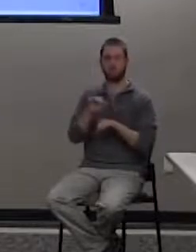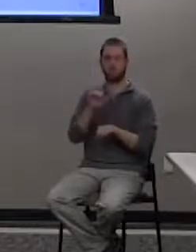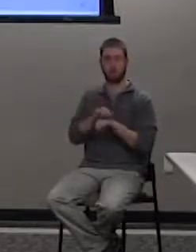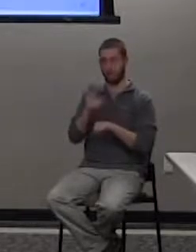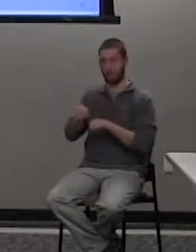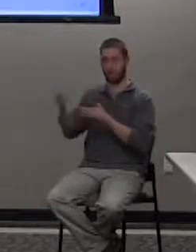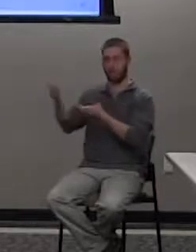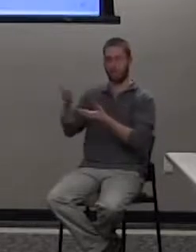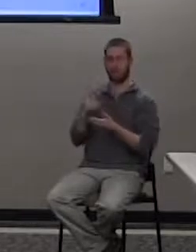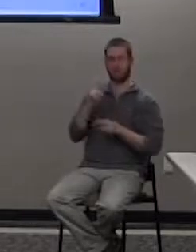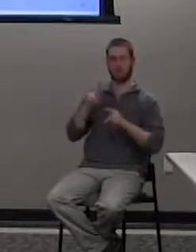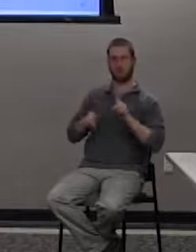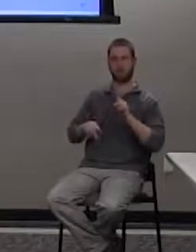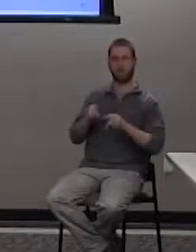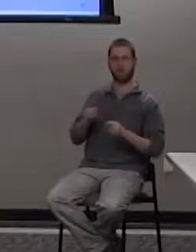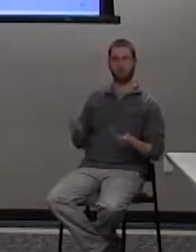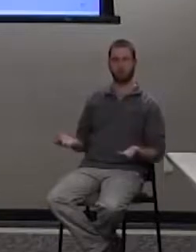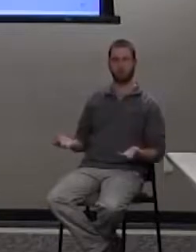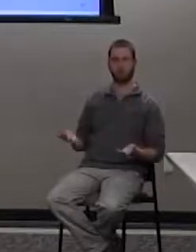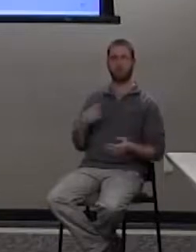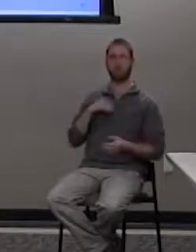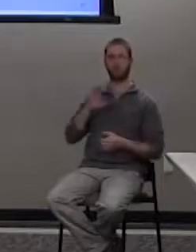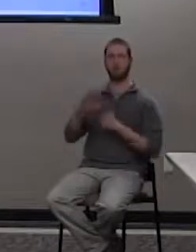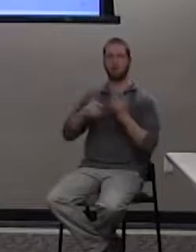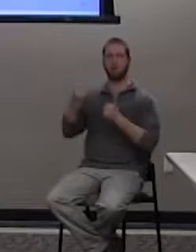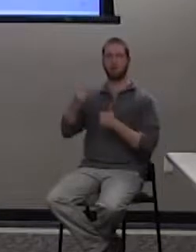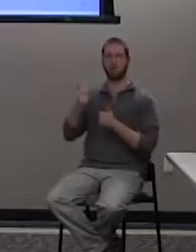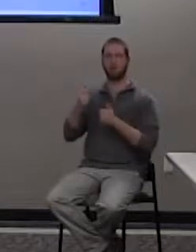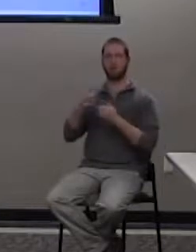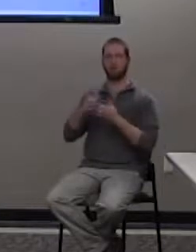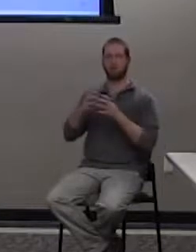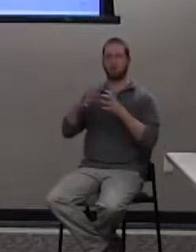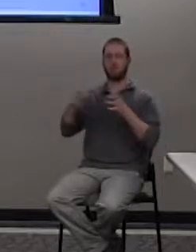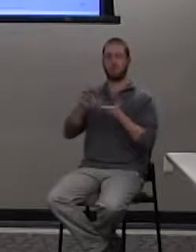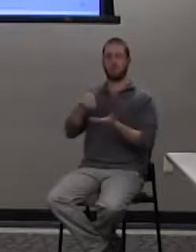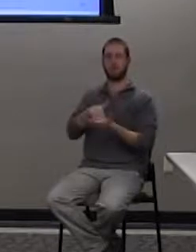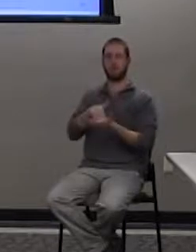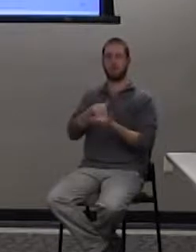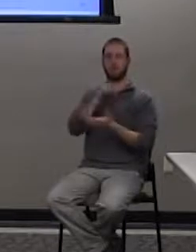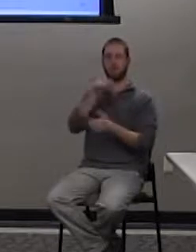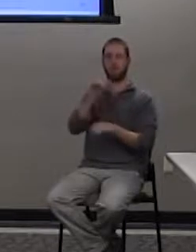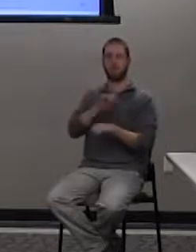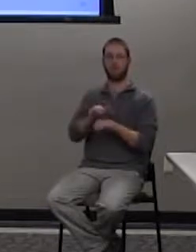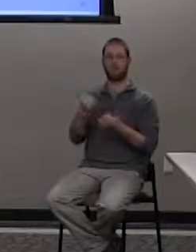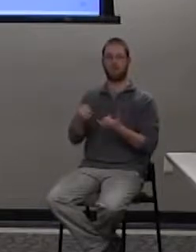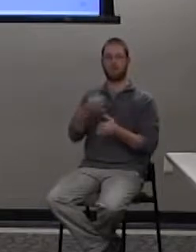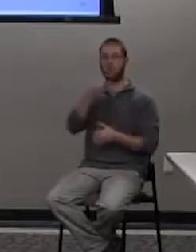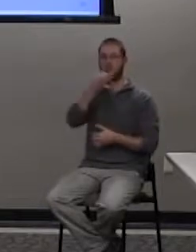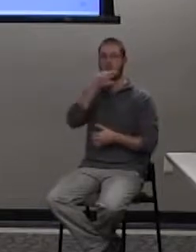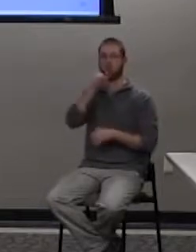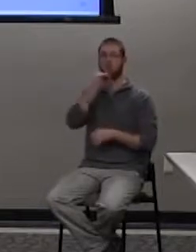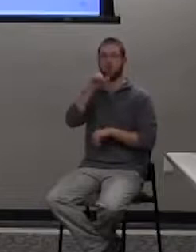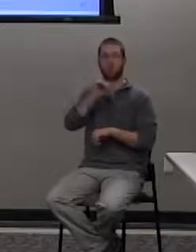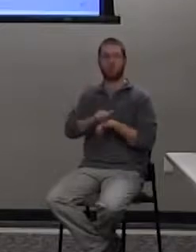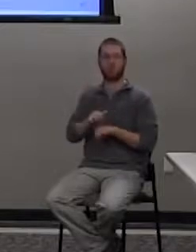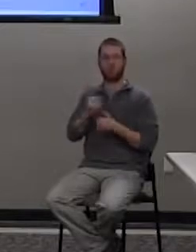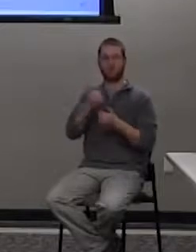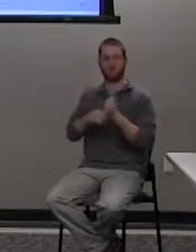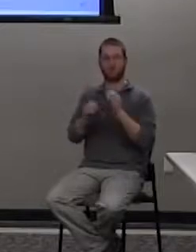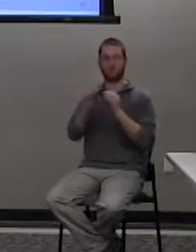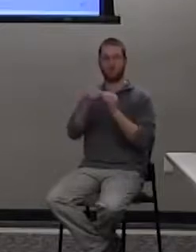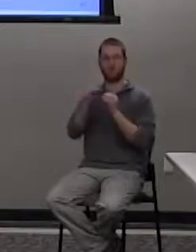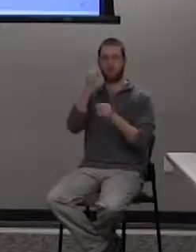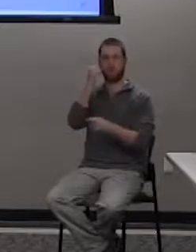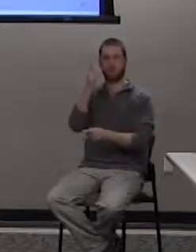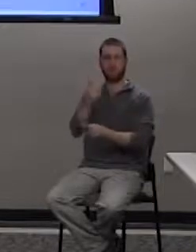people. Especially when your largest growth segment right now are people who don't work anymore, or are very soon not going to be working anymore. Even